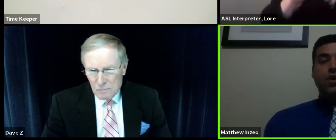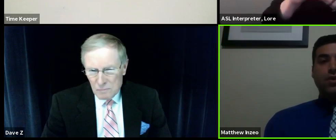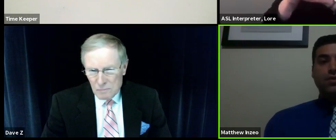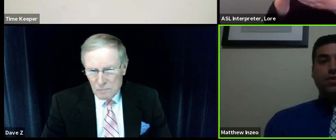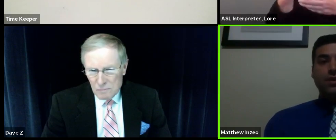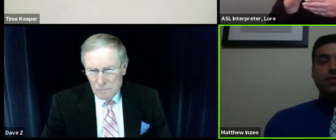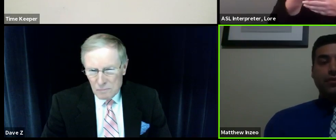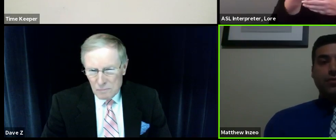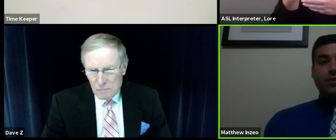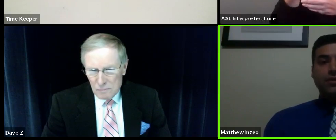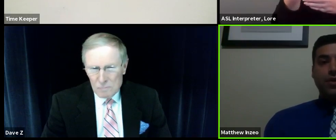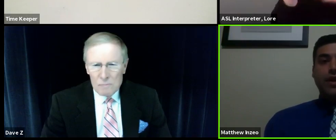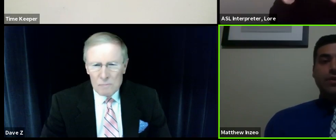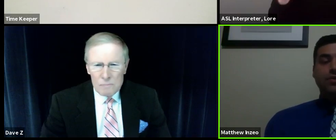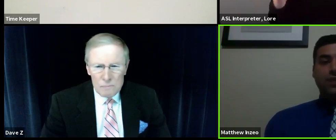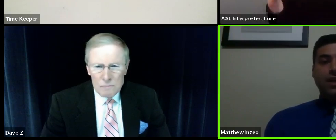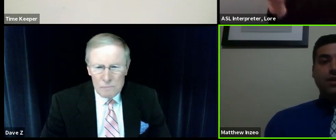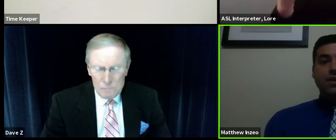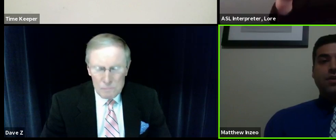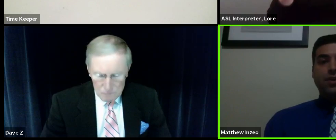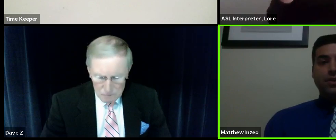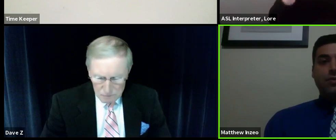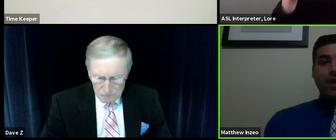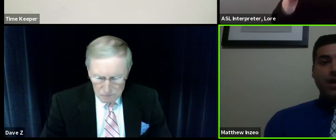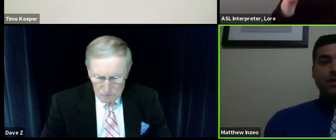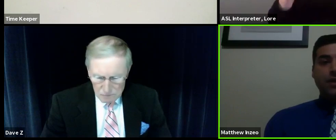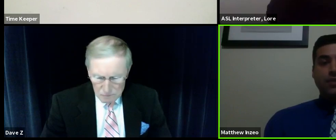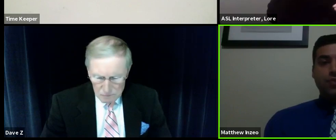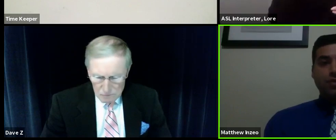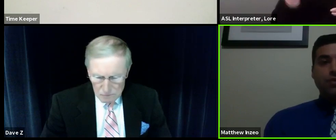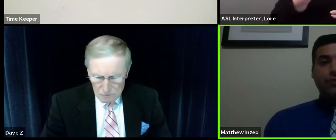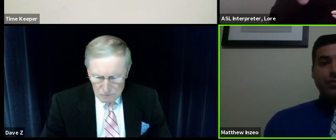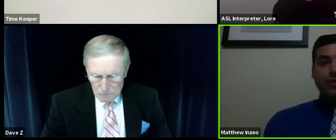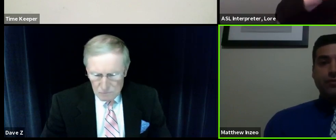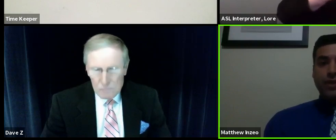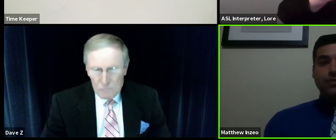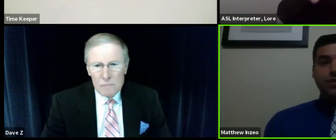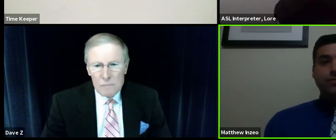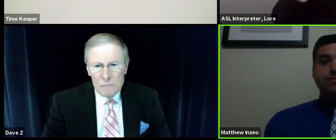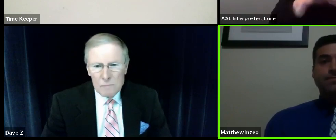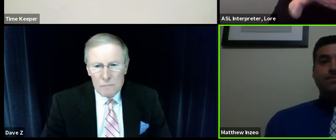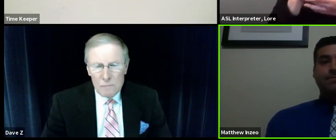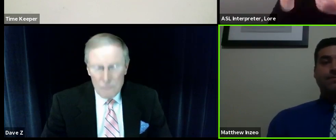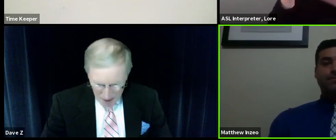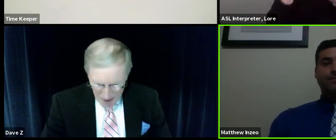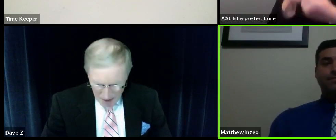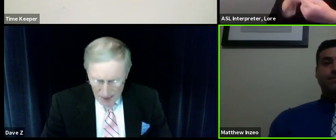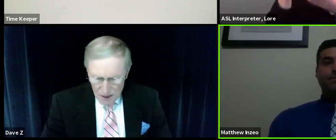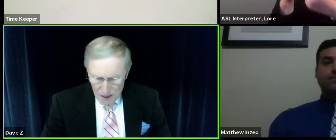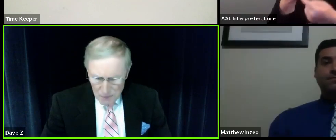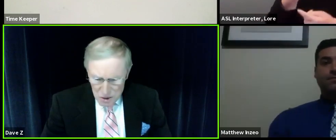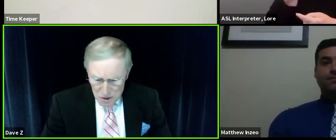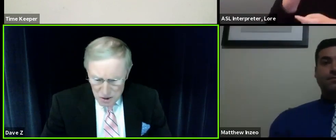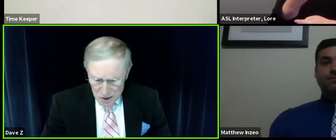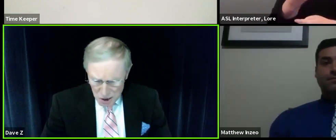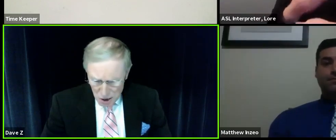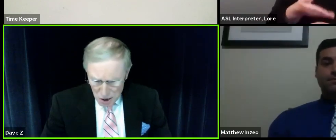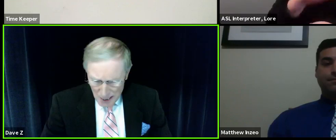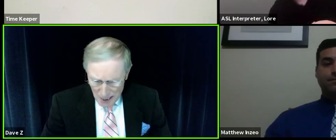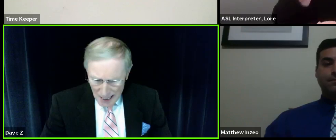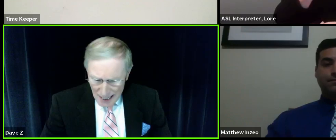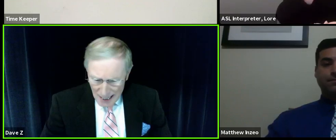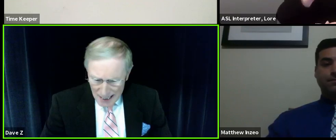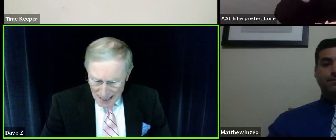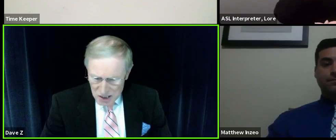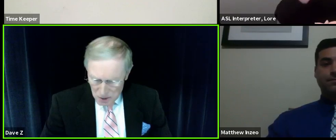four also living in Greenbelt. So I understand the good, the bad, and the struggle of Greenbelt. Thank you, sir. Thank you very much, Mr. Enzio.